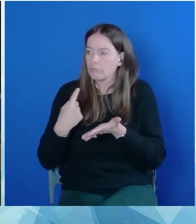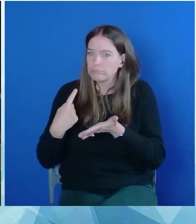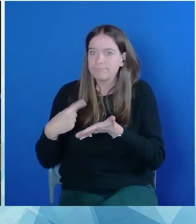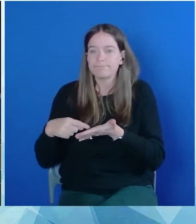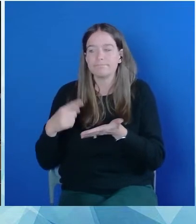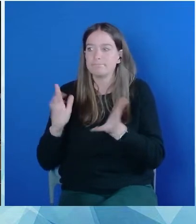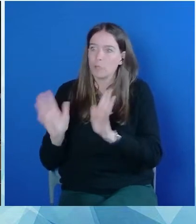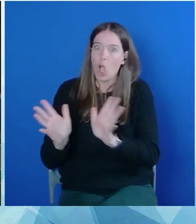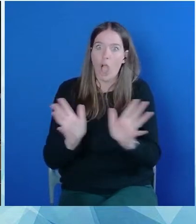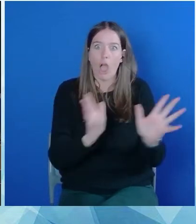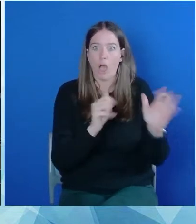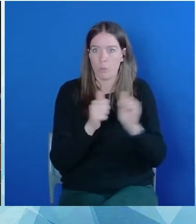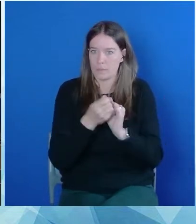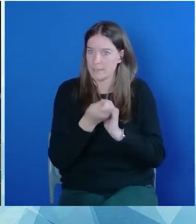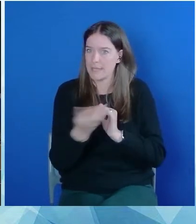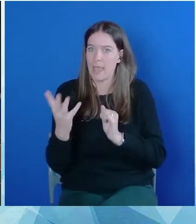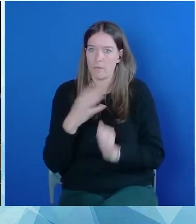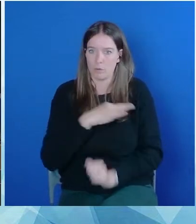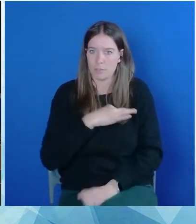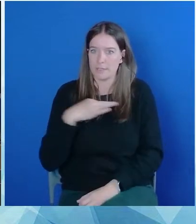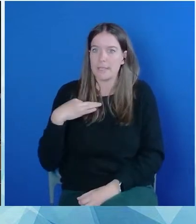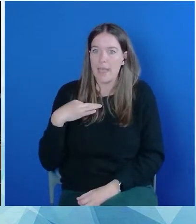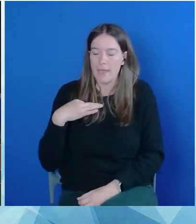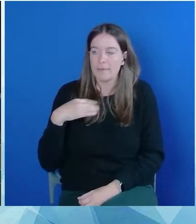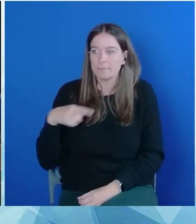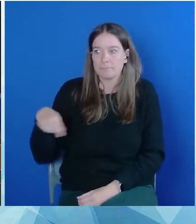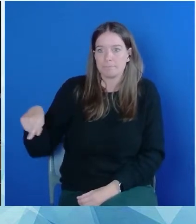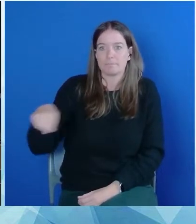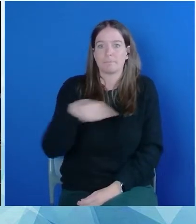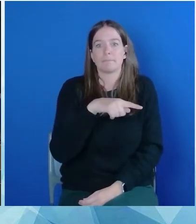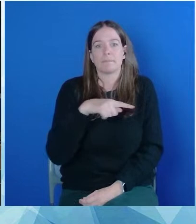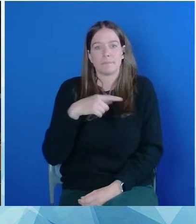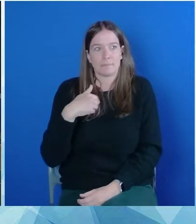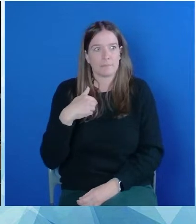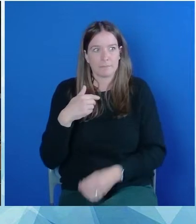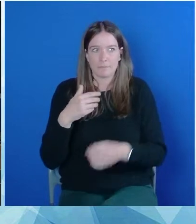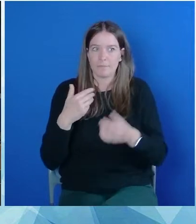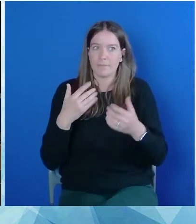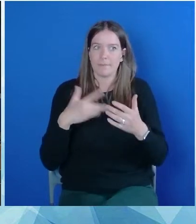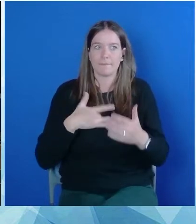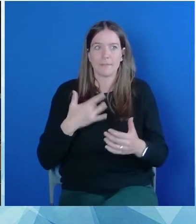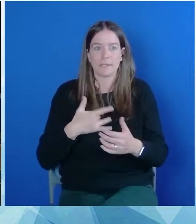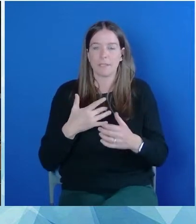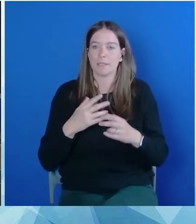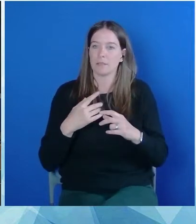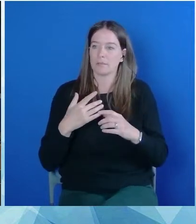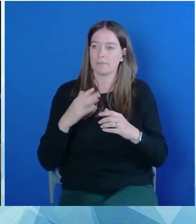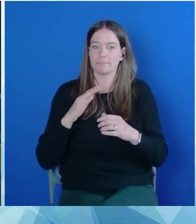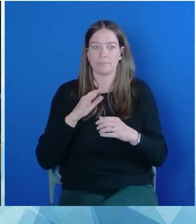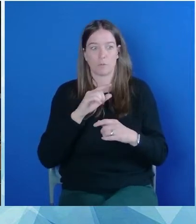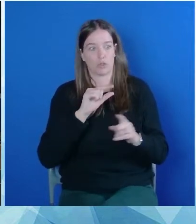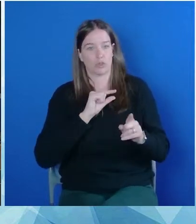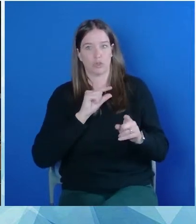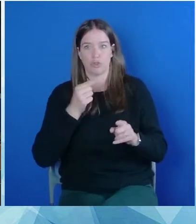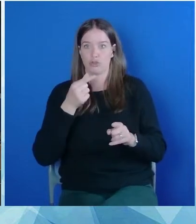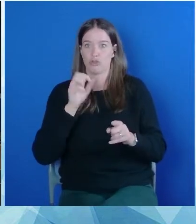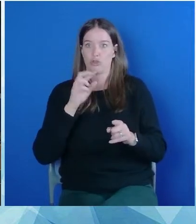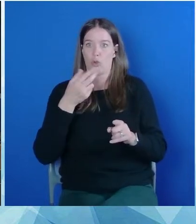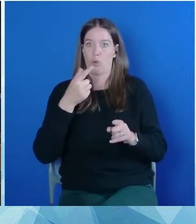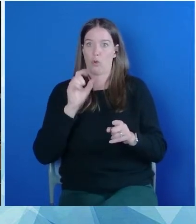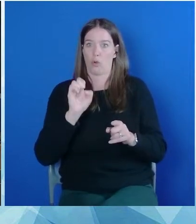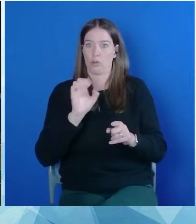members who have been very positive about George's performance, and these